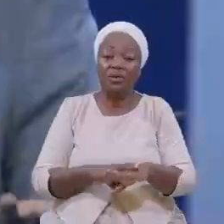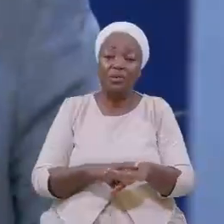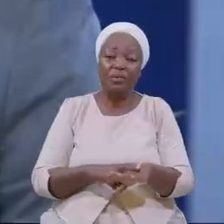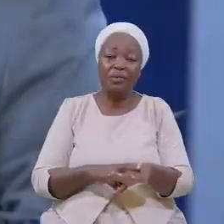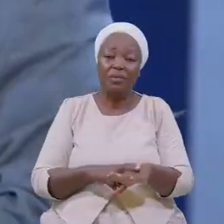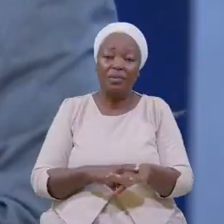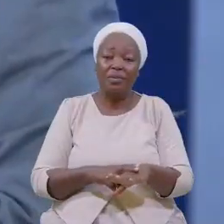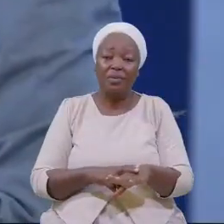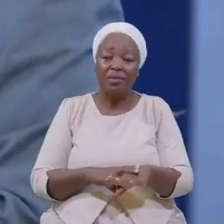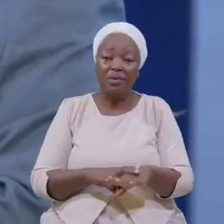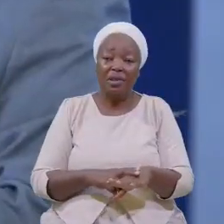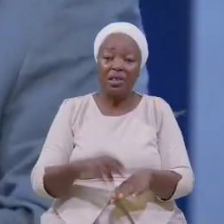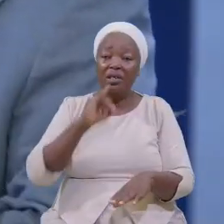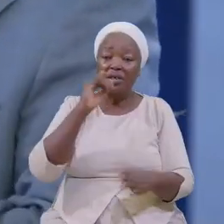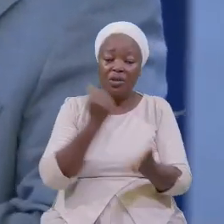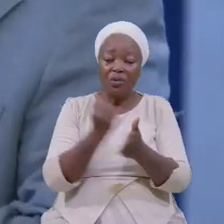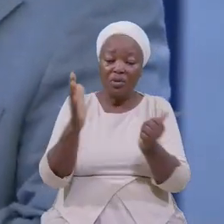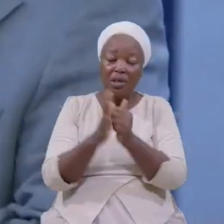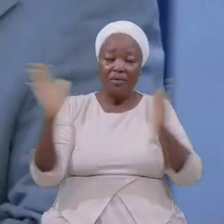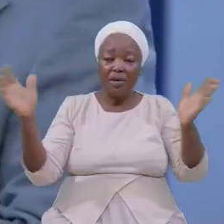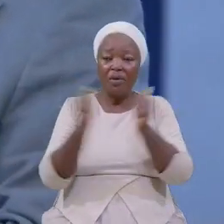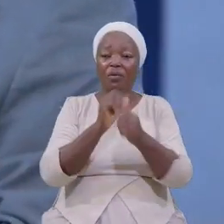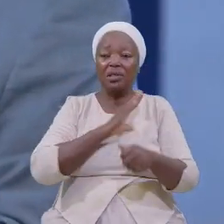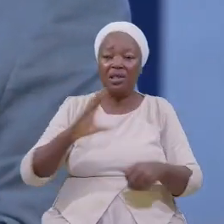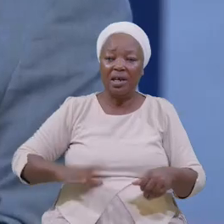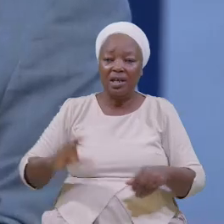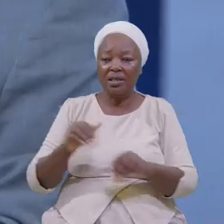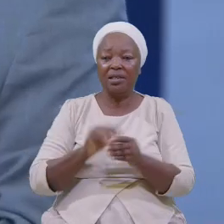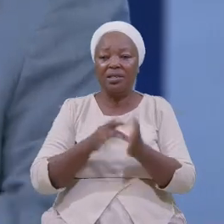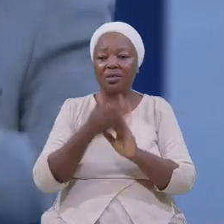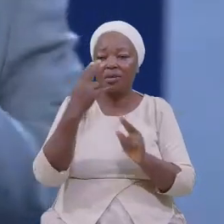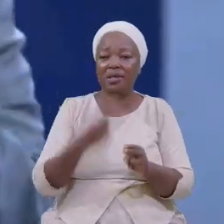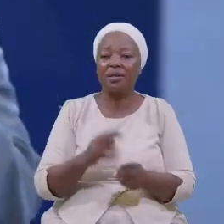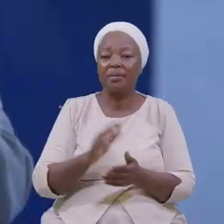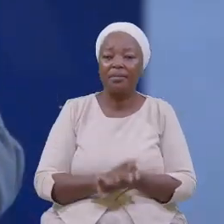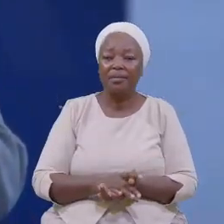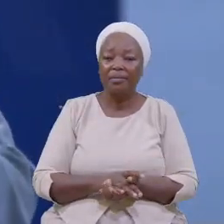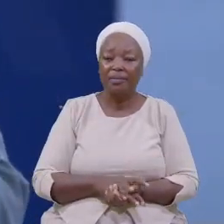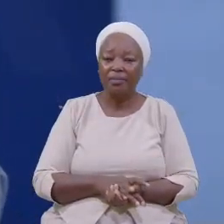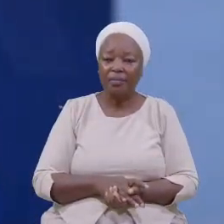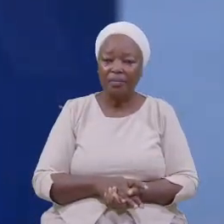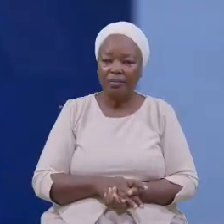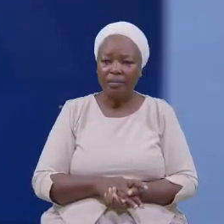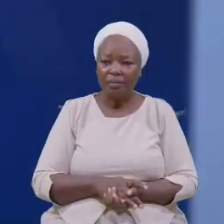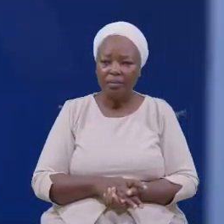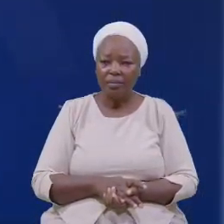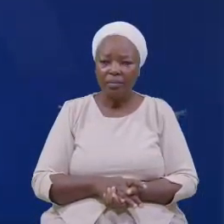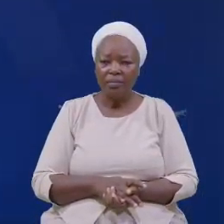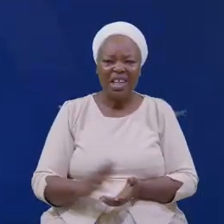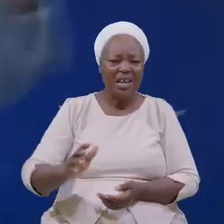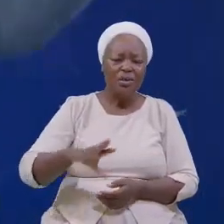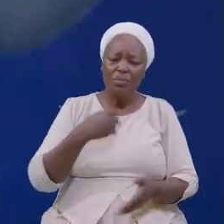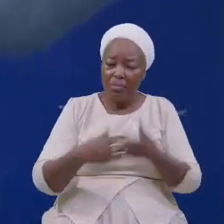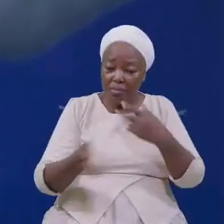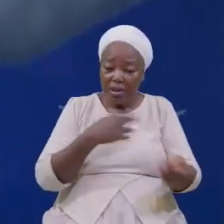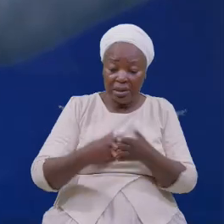is crucified with Christ. Nevertheless,